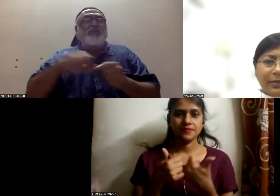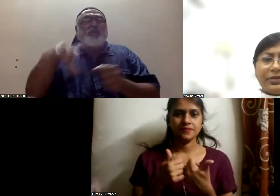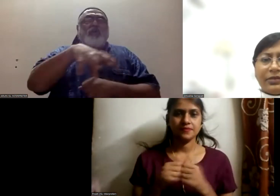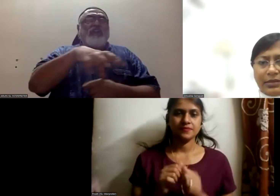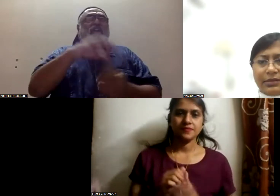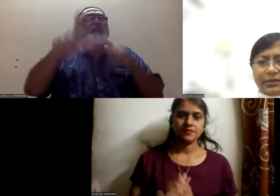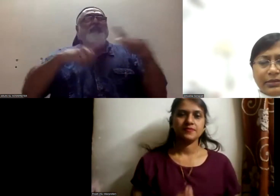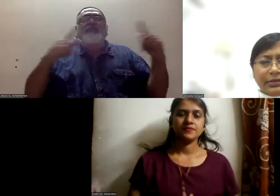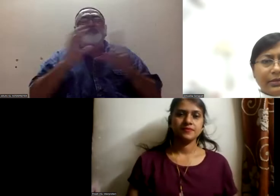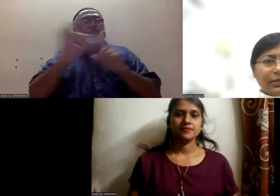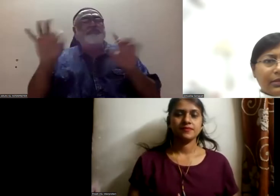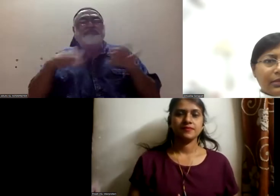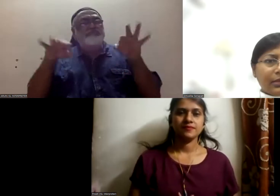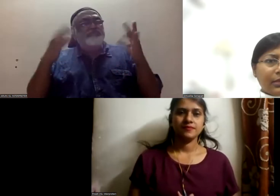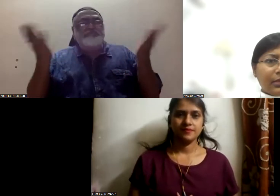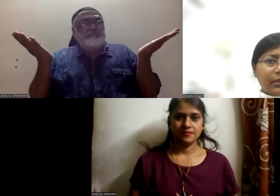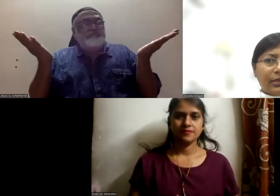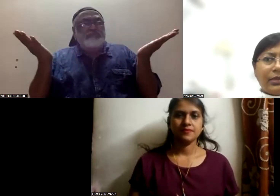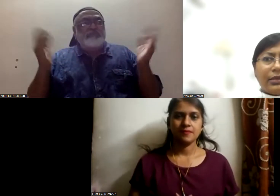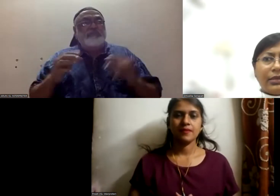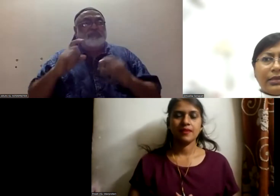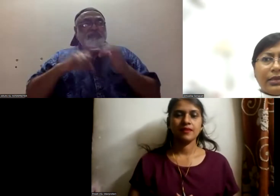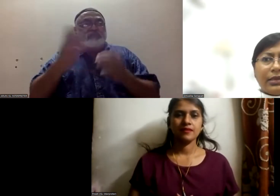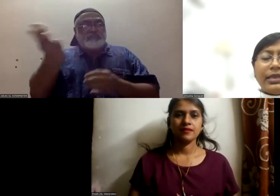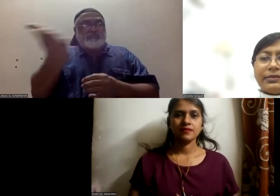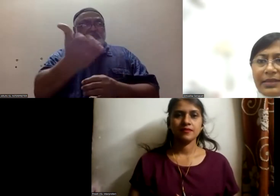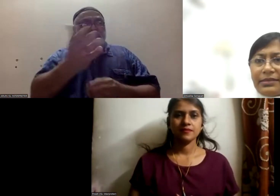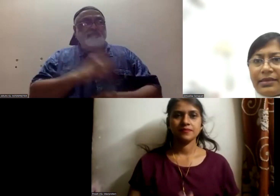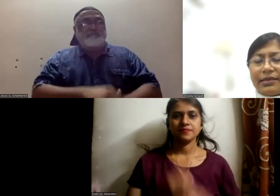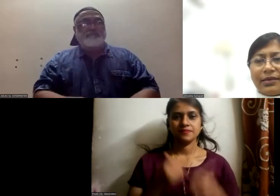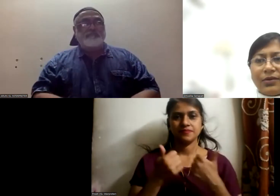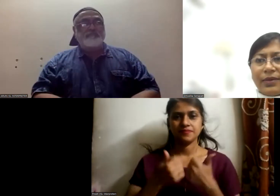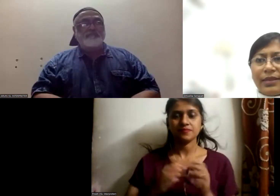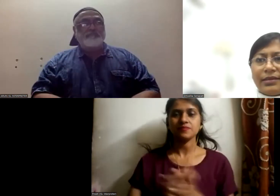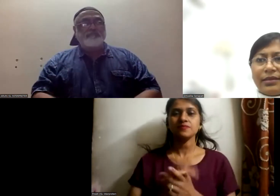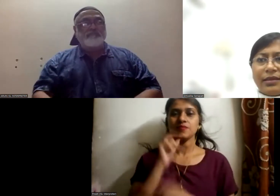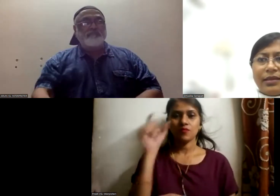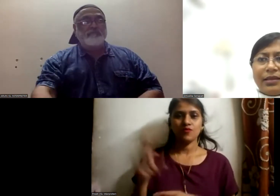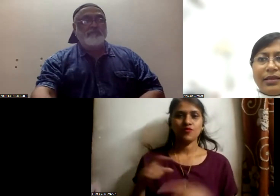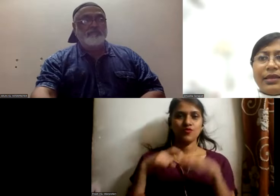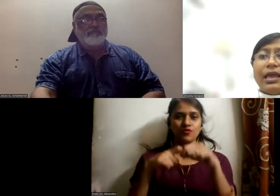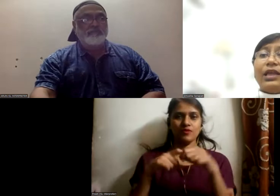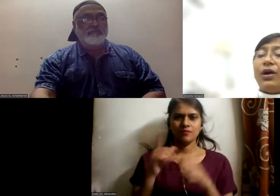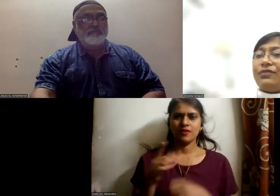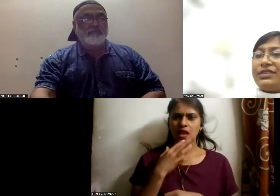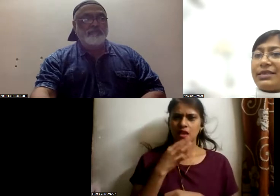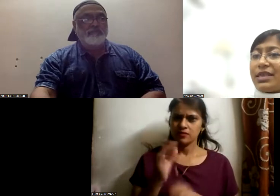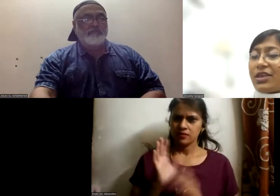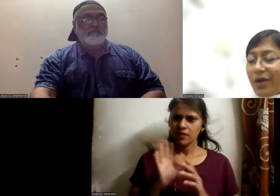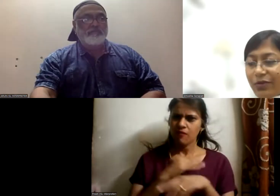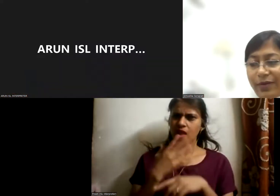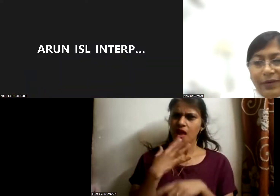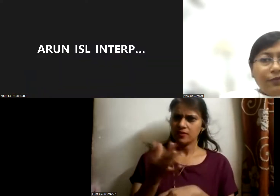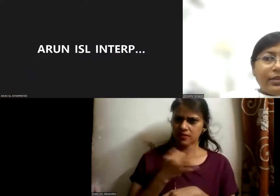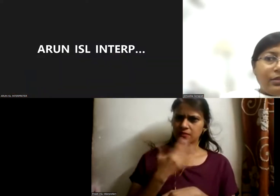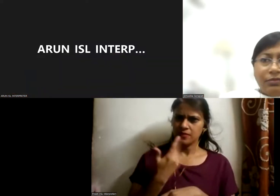absolutely. Absolutely. Ma'am, I missed your question. Yes, please. You were asking me something, ma'am? So I was just asking you,